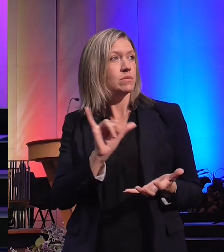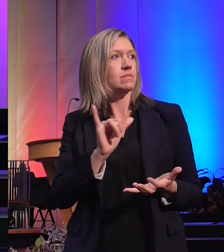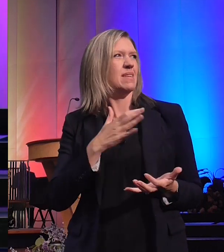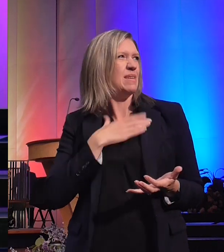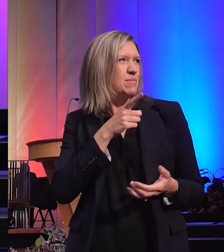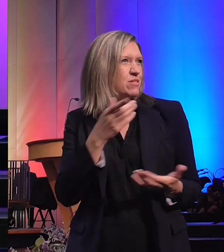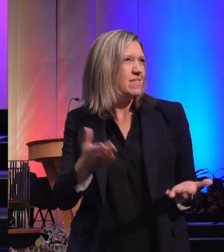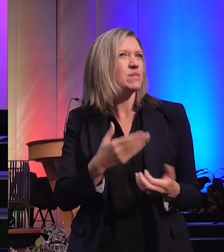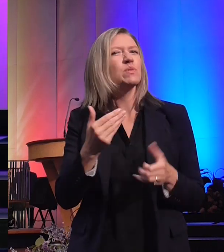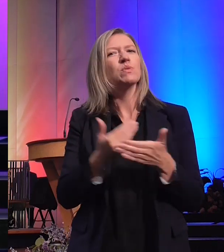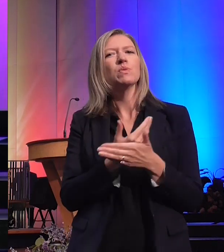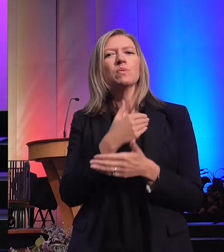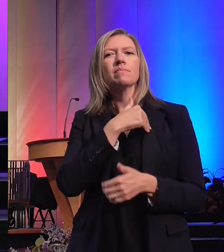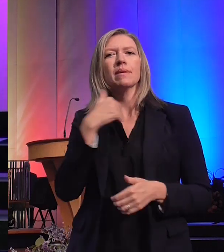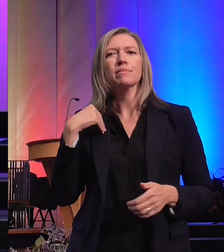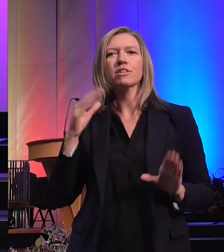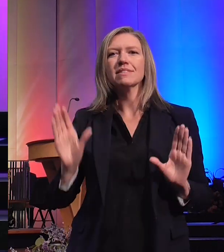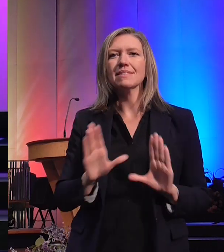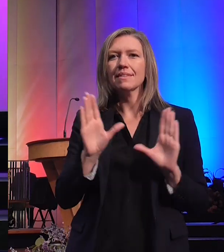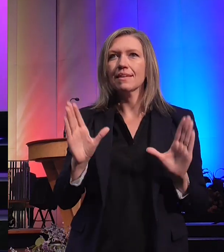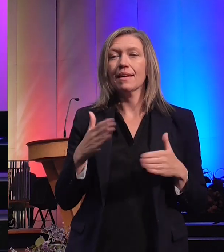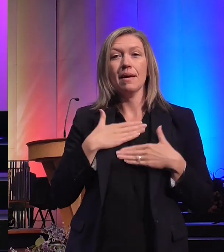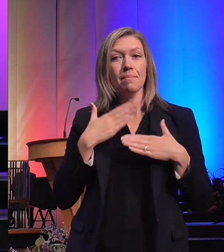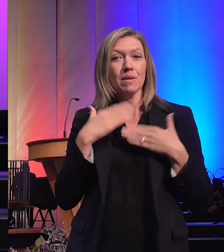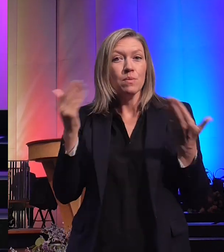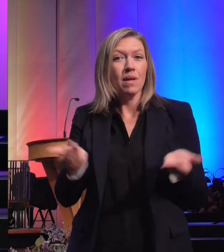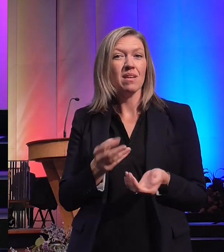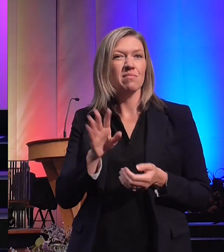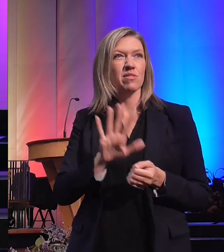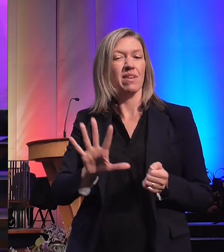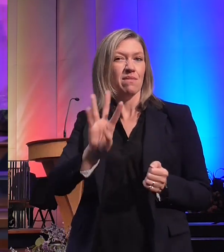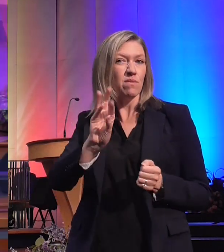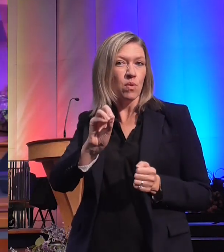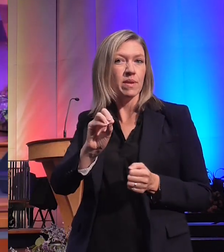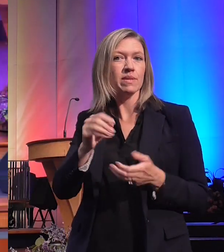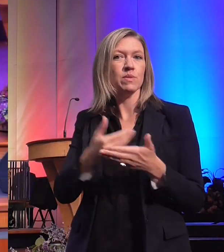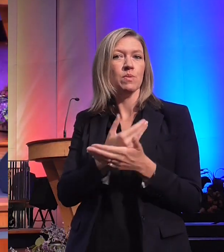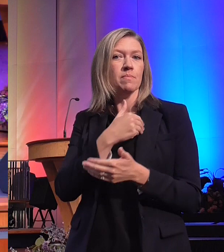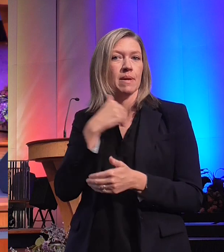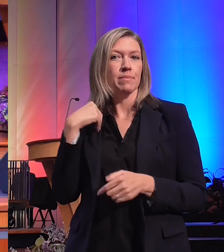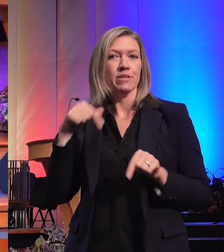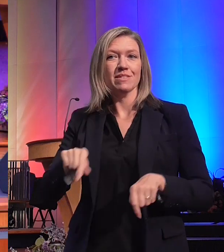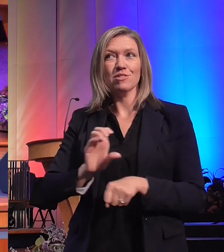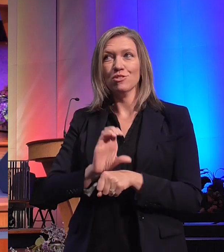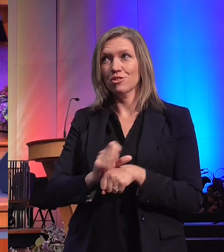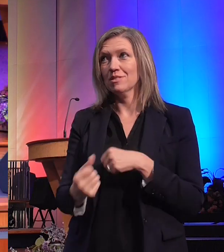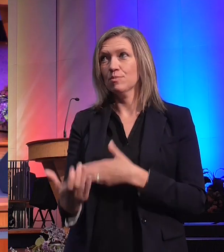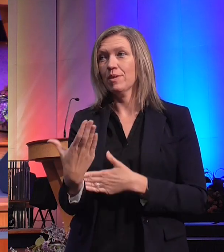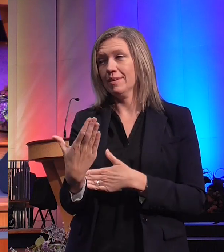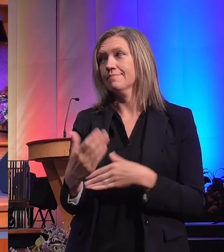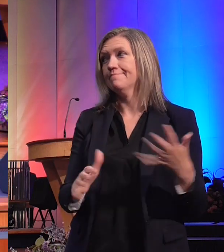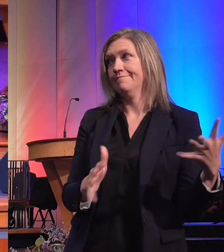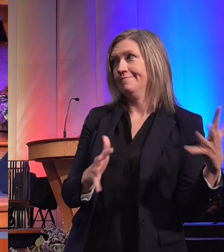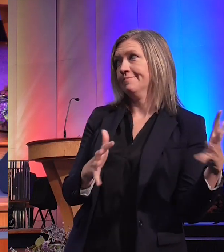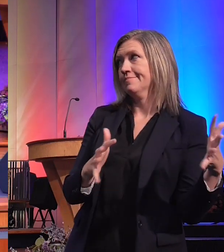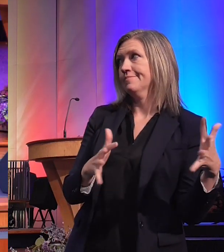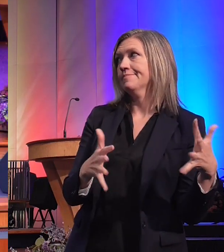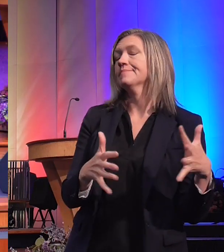members Sunday. We're so grateful to be welcoming 40 or so new members to Mile High Church this morning.